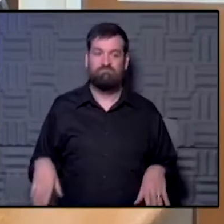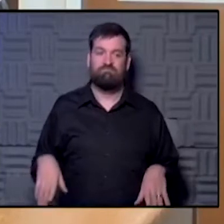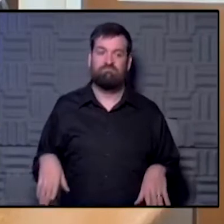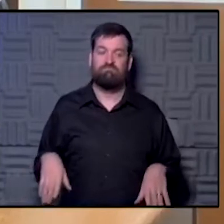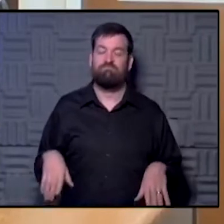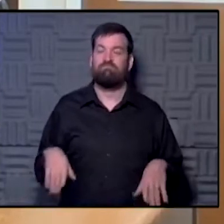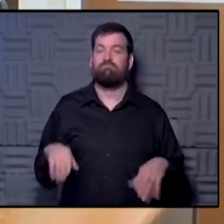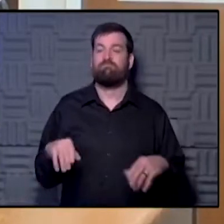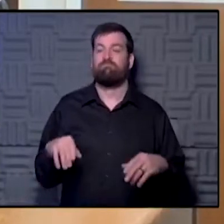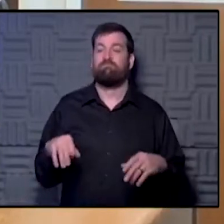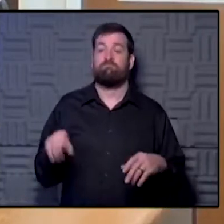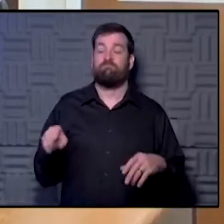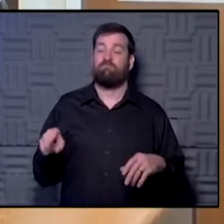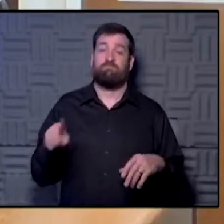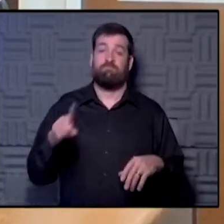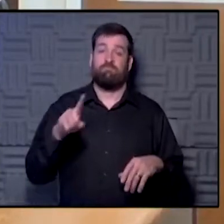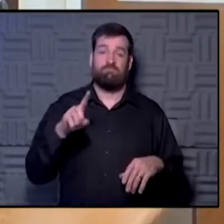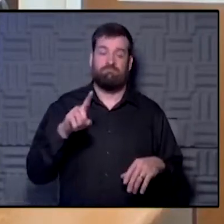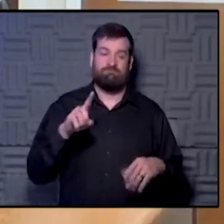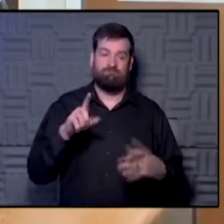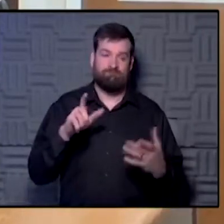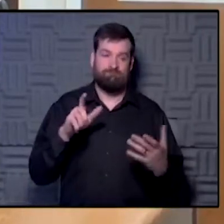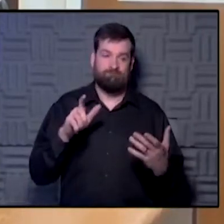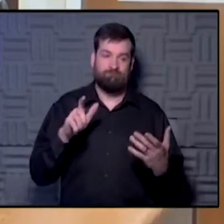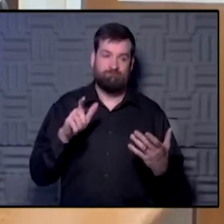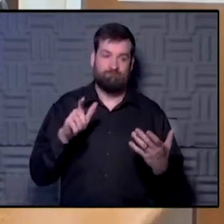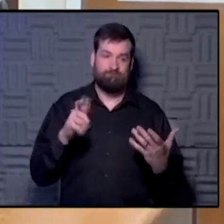Brought them back. They really did not have